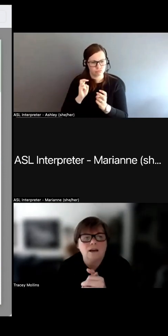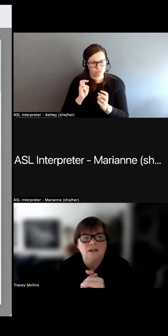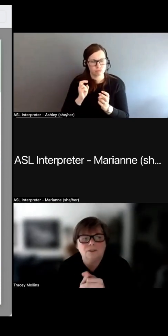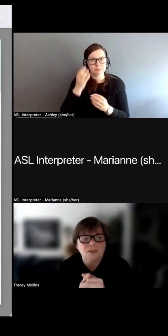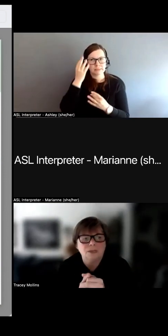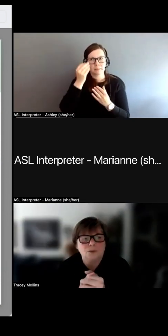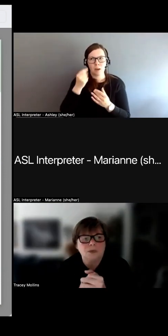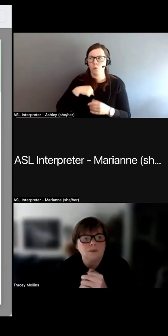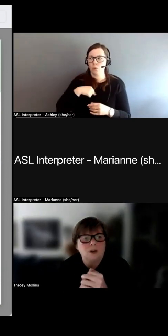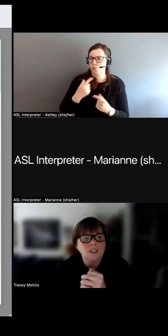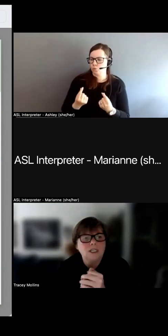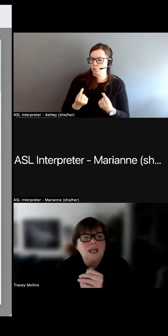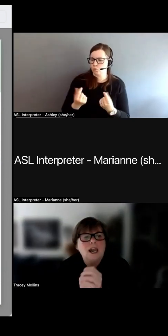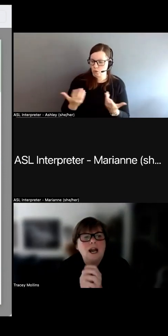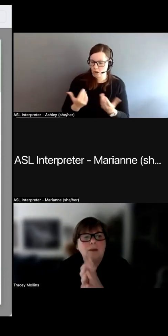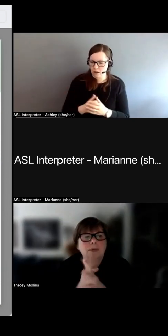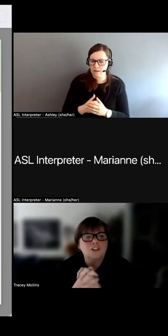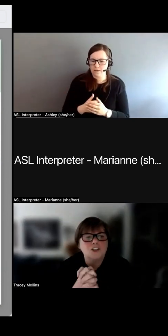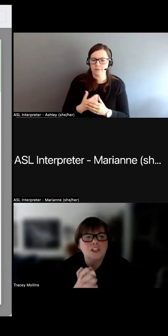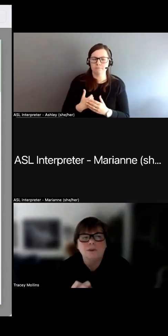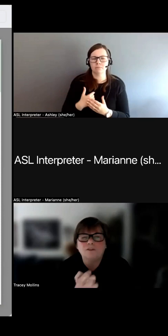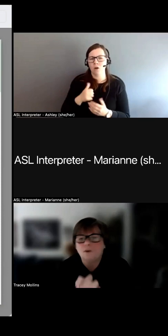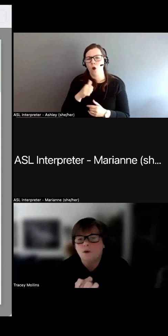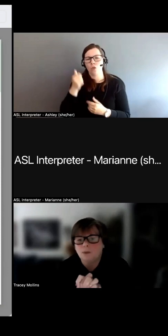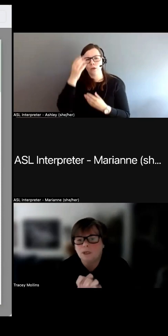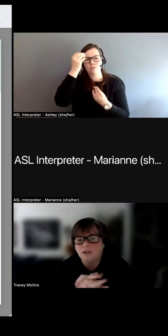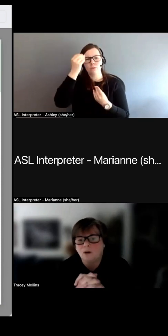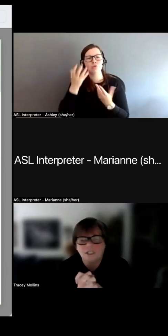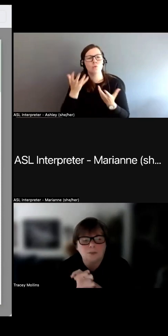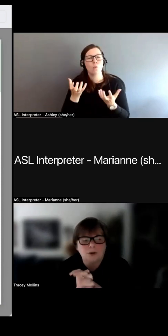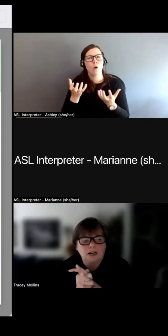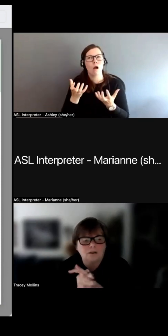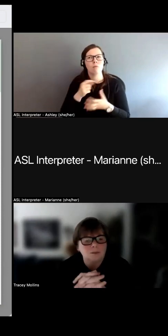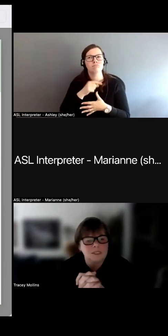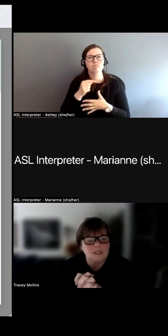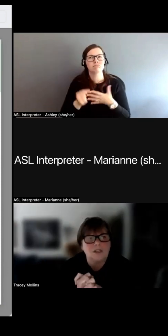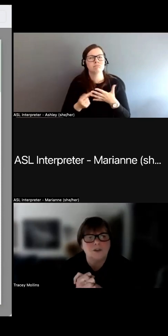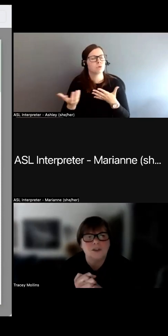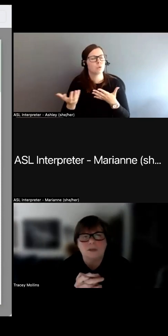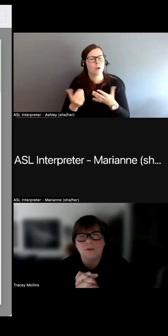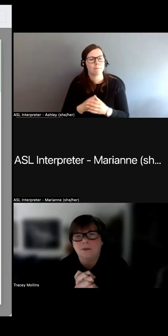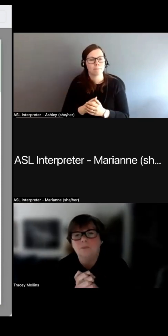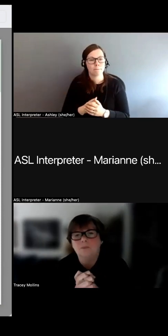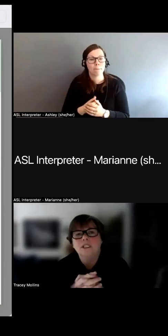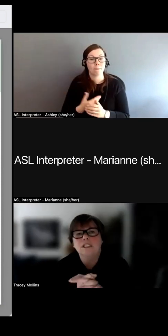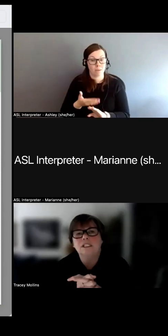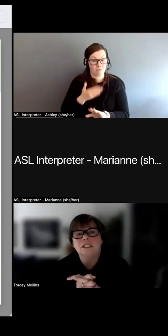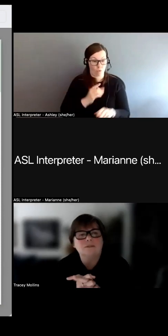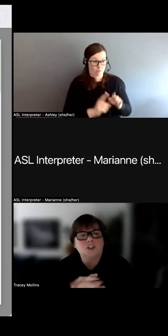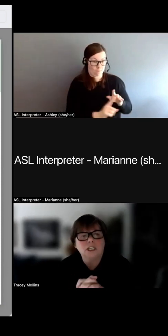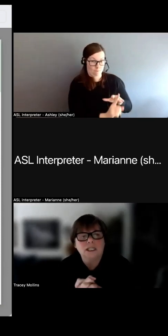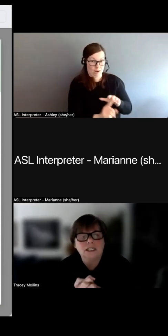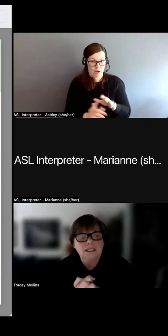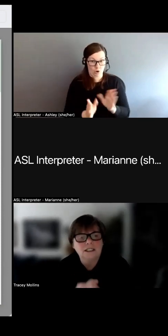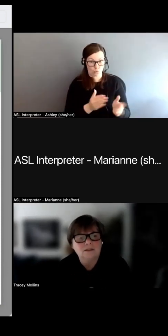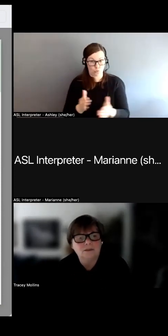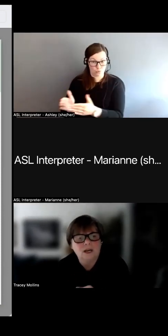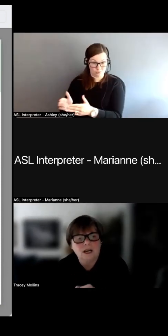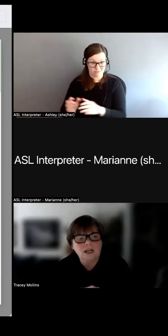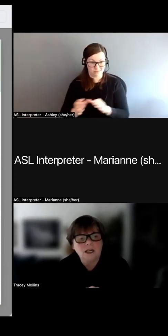kind of information we would want. But just before we go into the breakout rooms, because I know sometimes people need to leave early and they